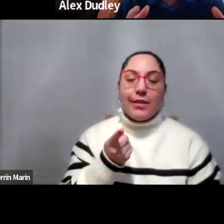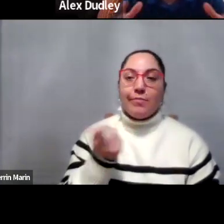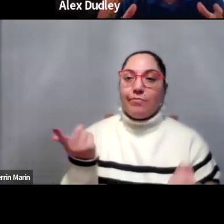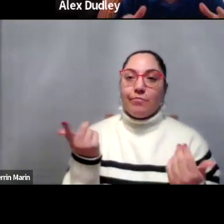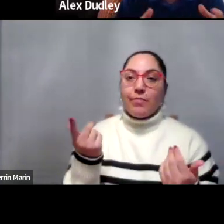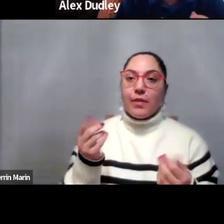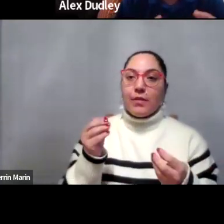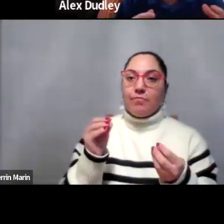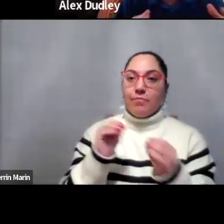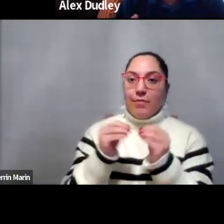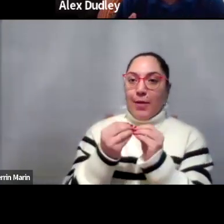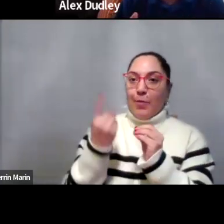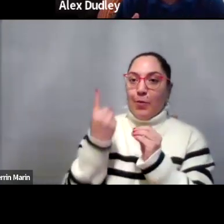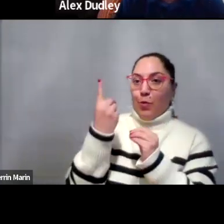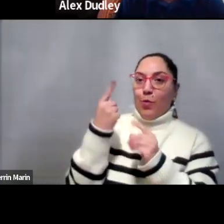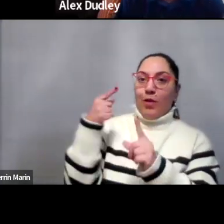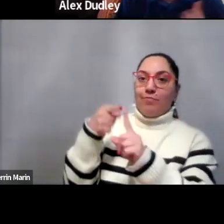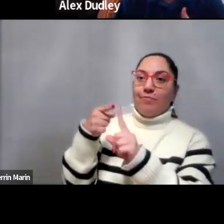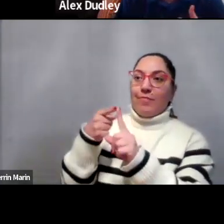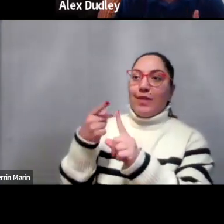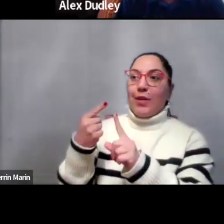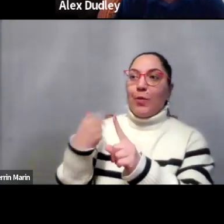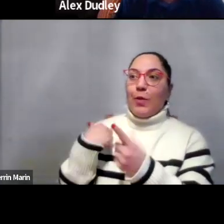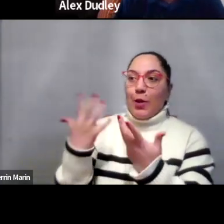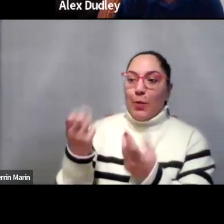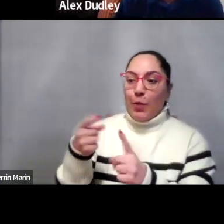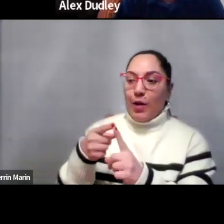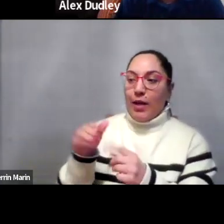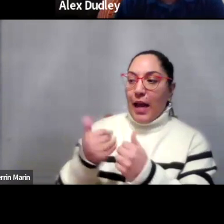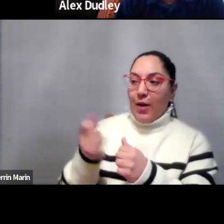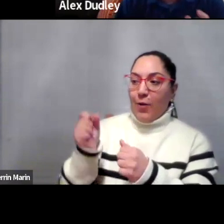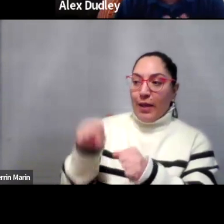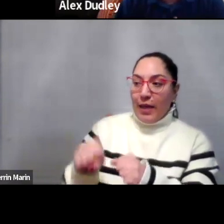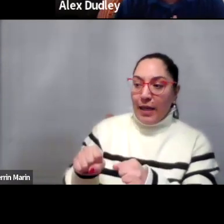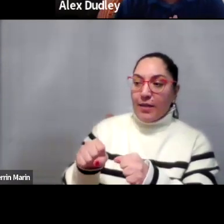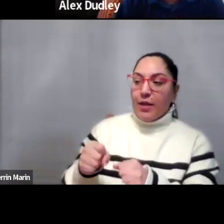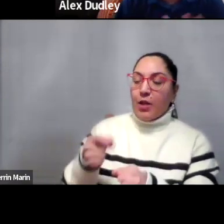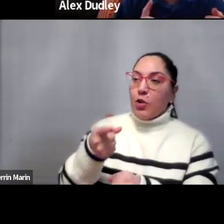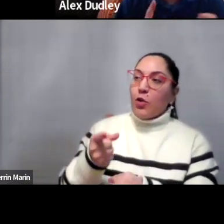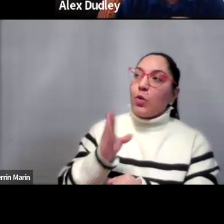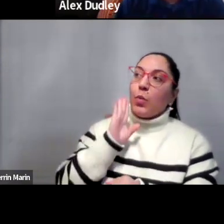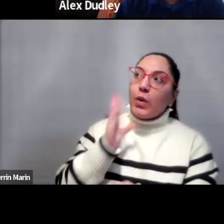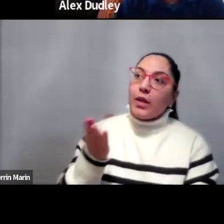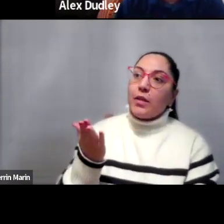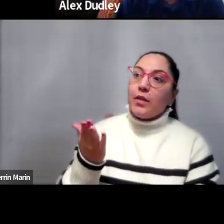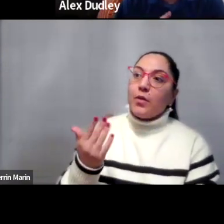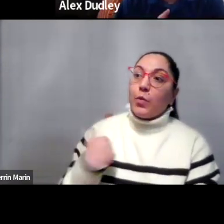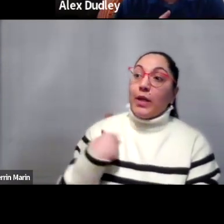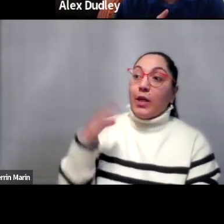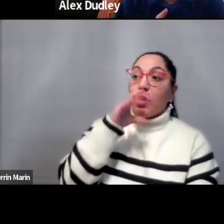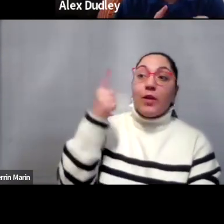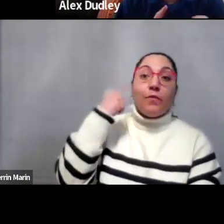criteria that we have to kind of be referred to these teams, is that you are